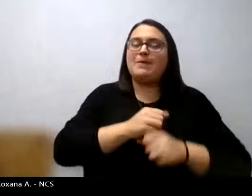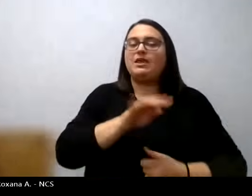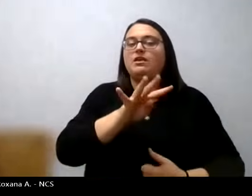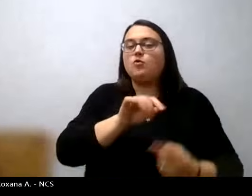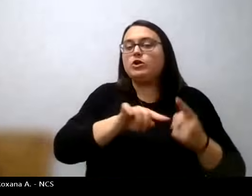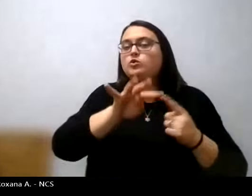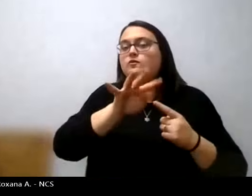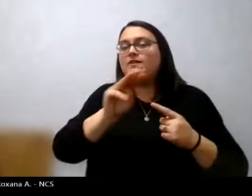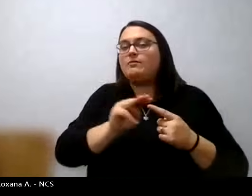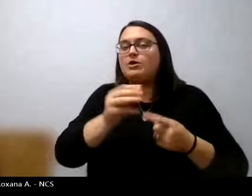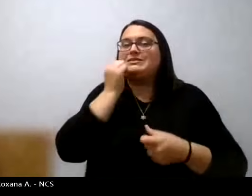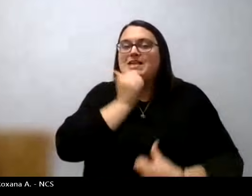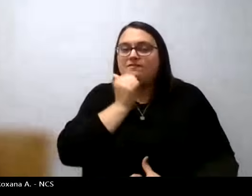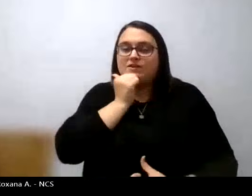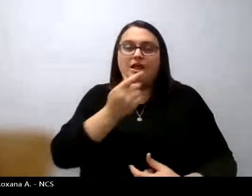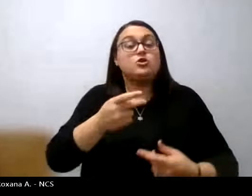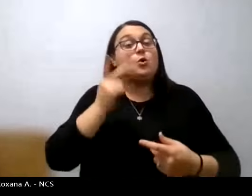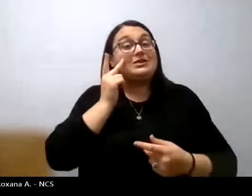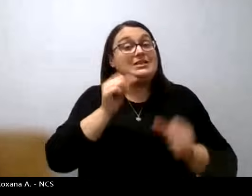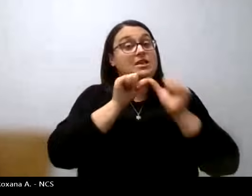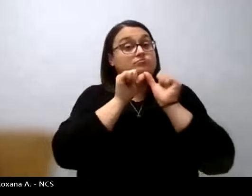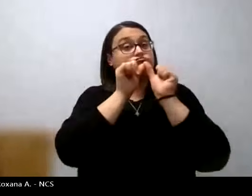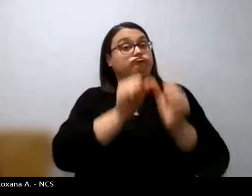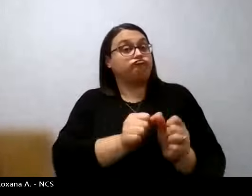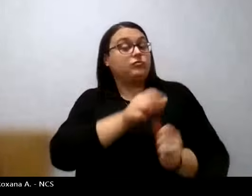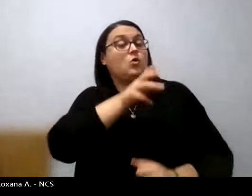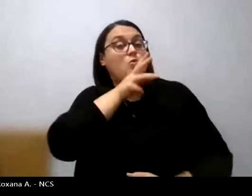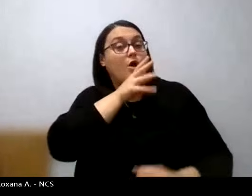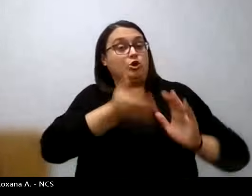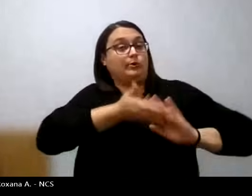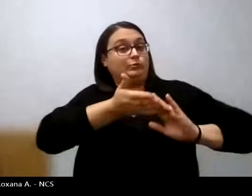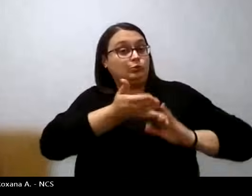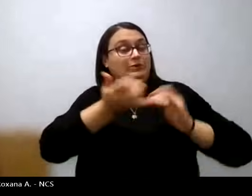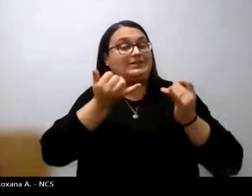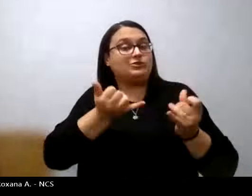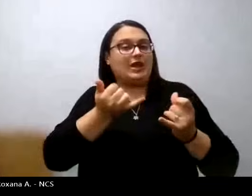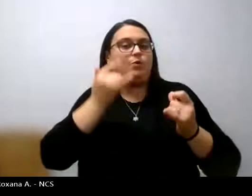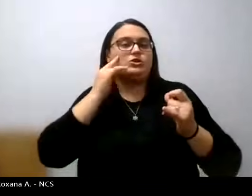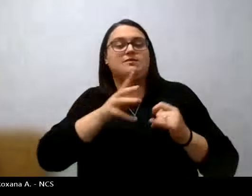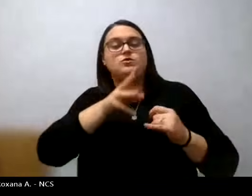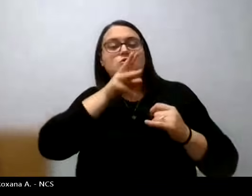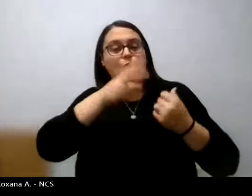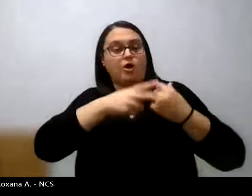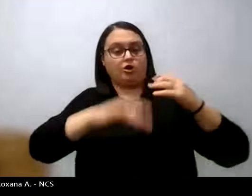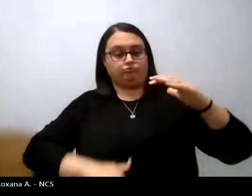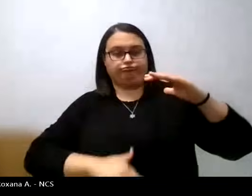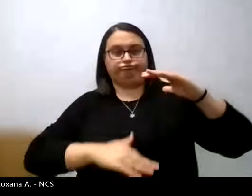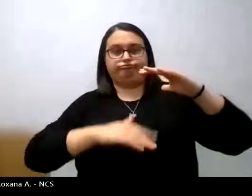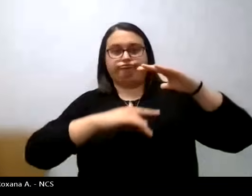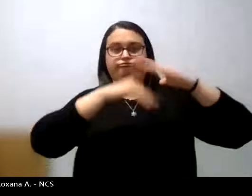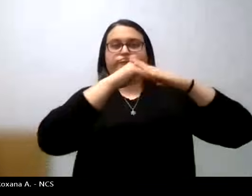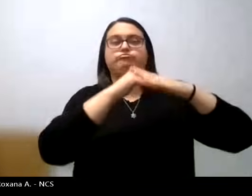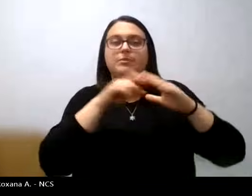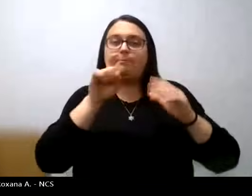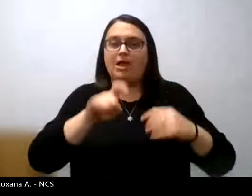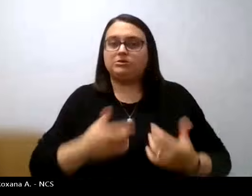day. So we're seeing consistent water production, and now we need to just refill the reservoirs.